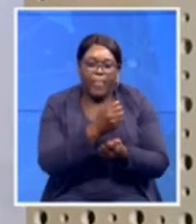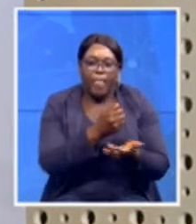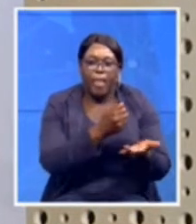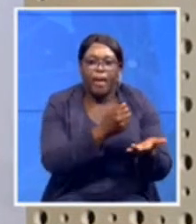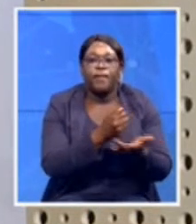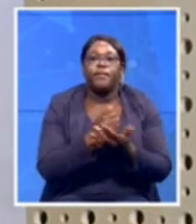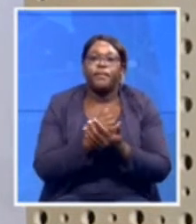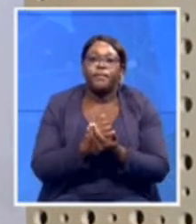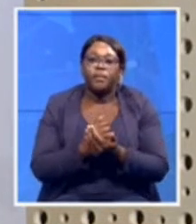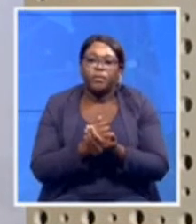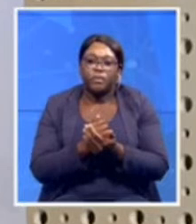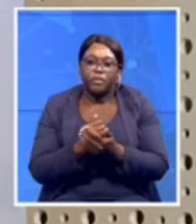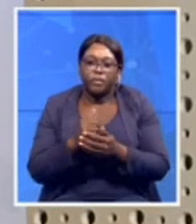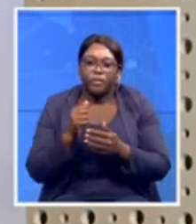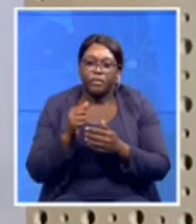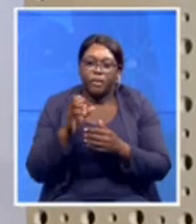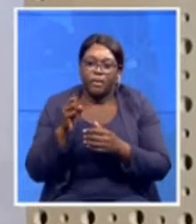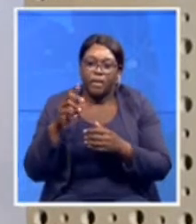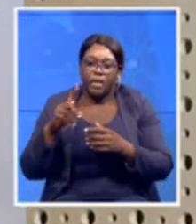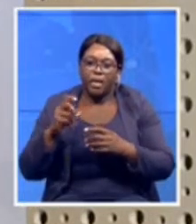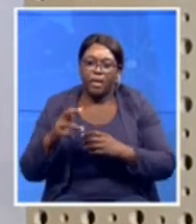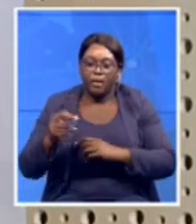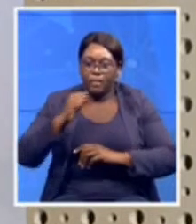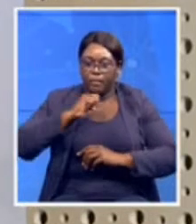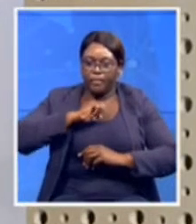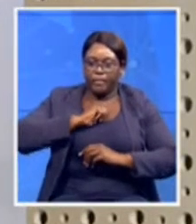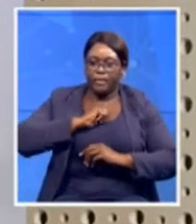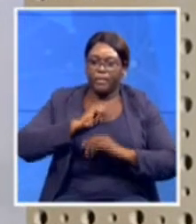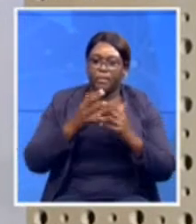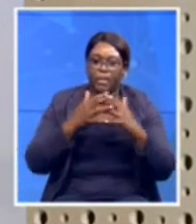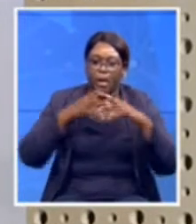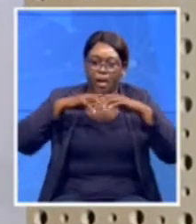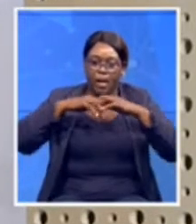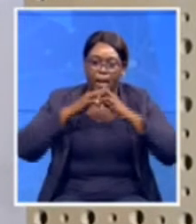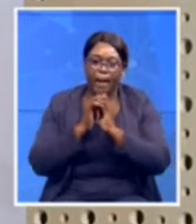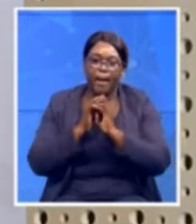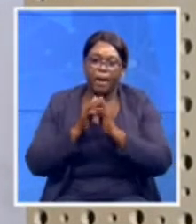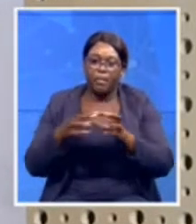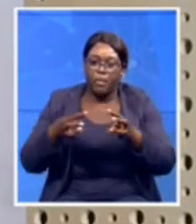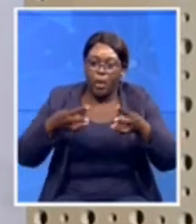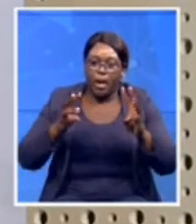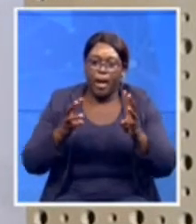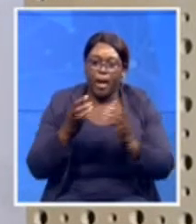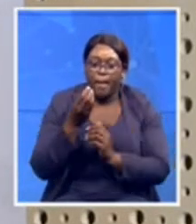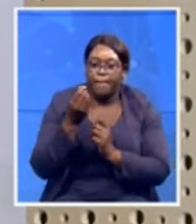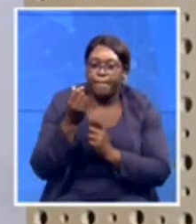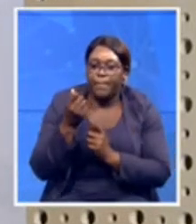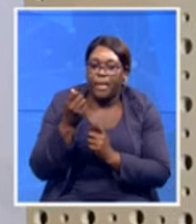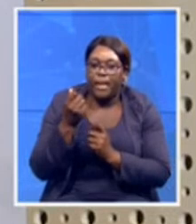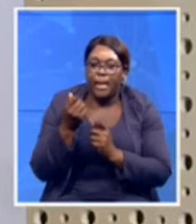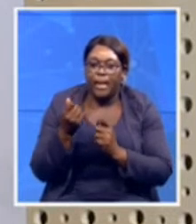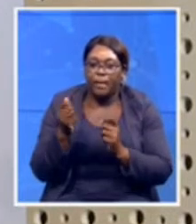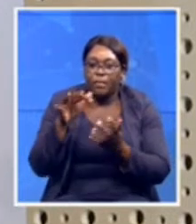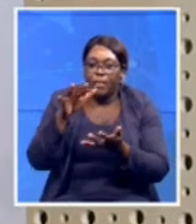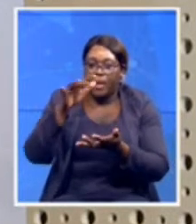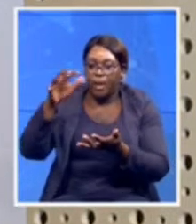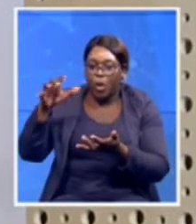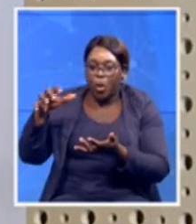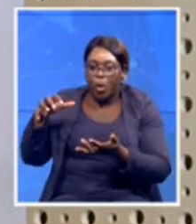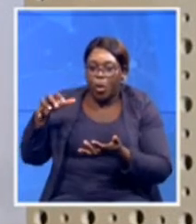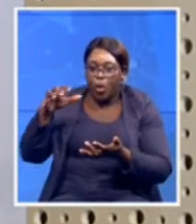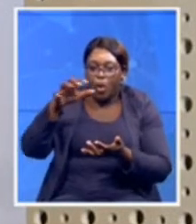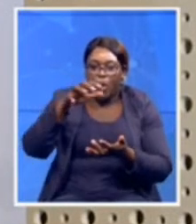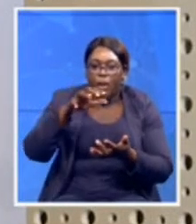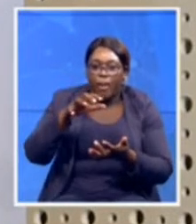And because that's the benefit of this act, in that it allows us to collect or to generate our own revenue